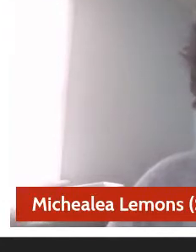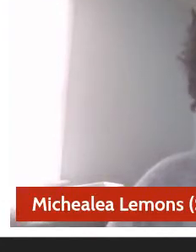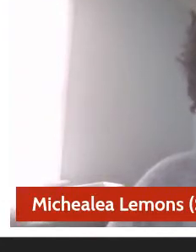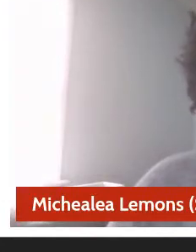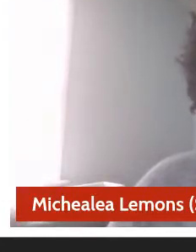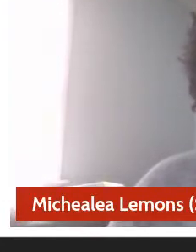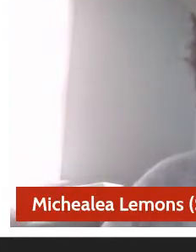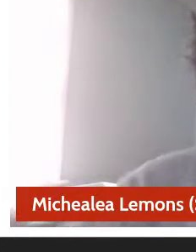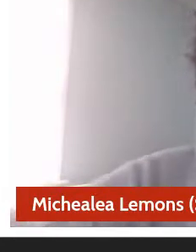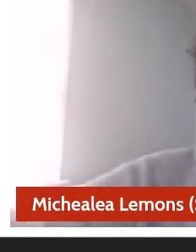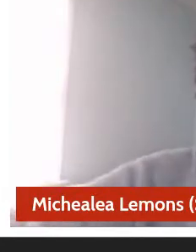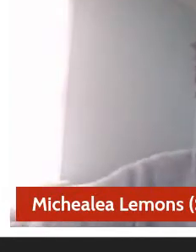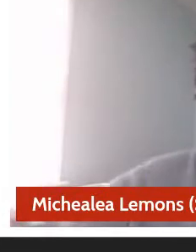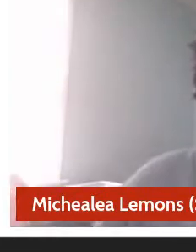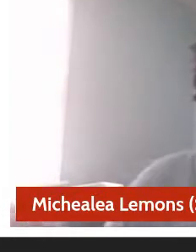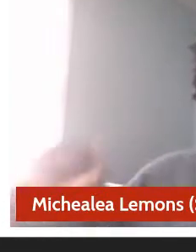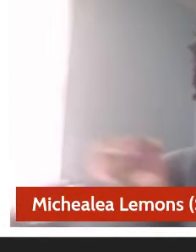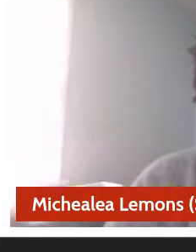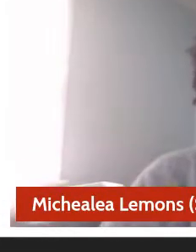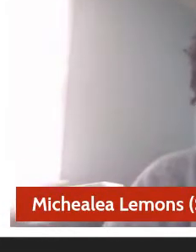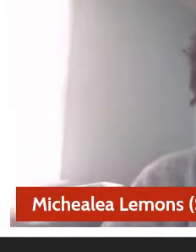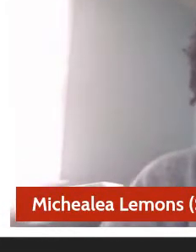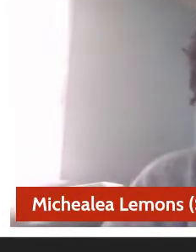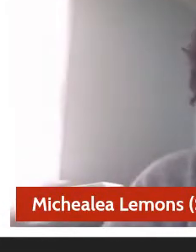into today's events.